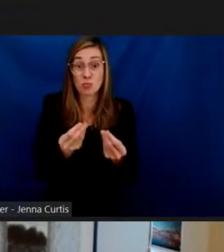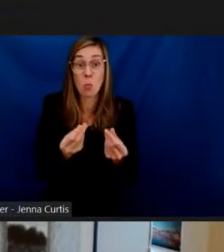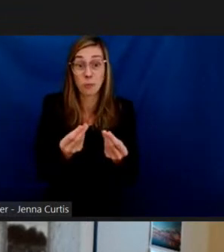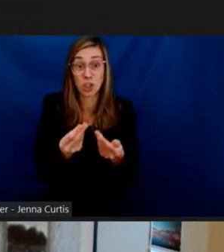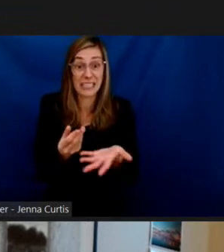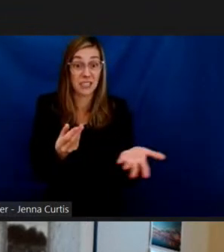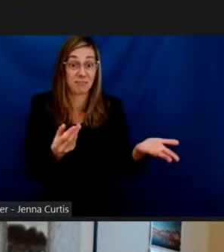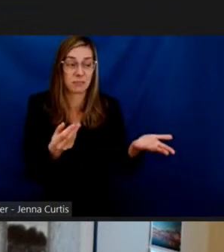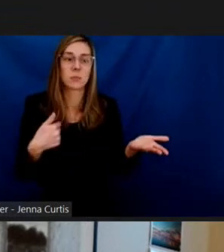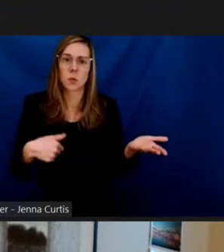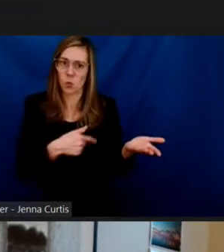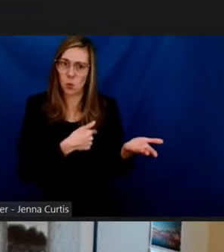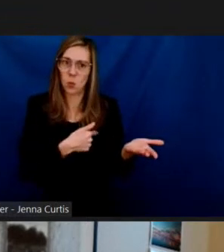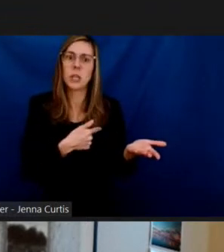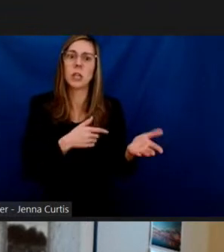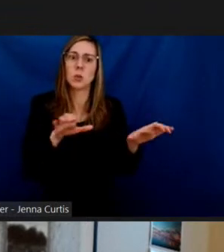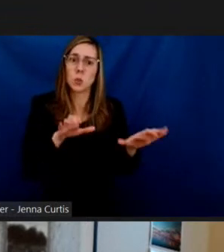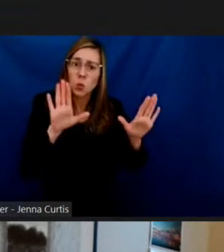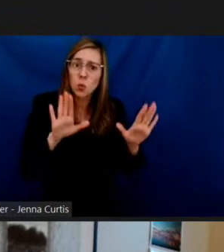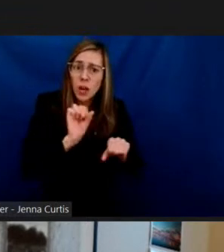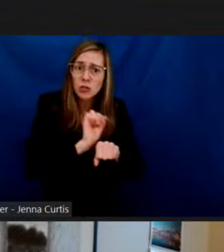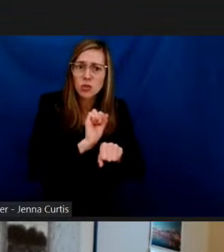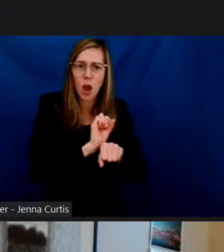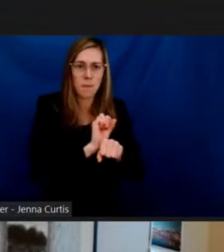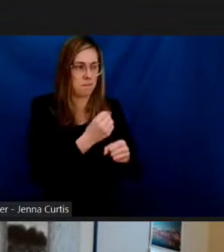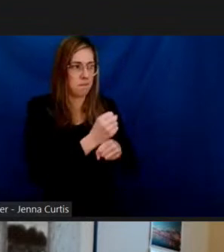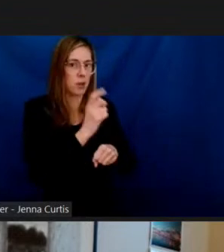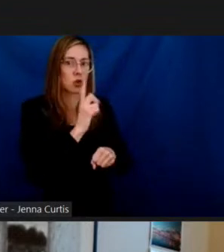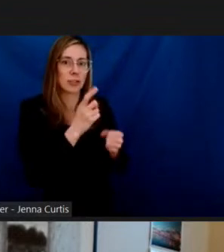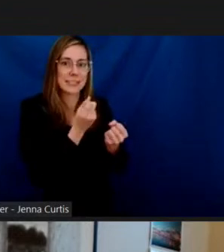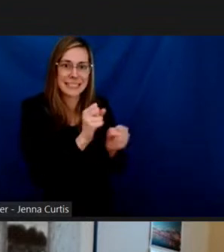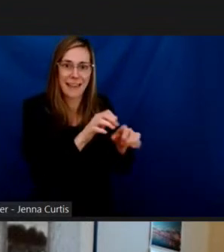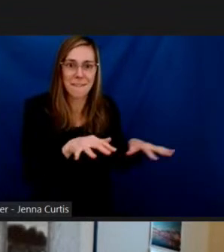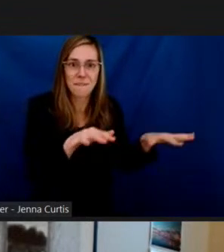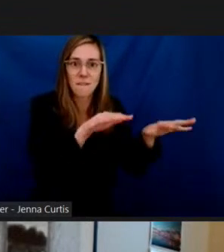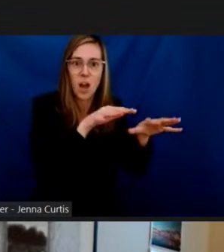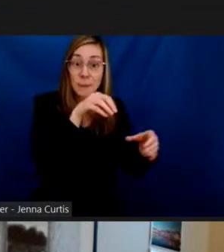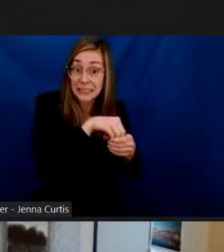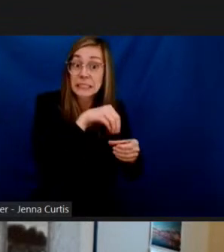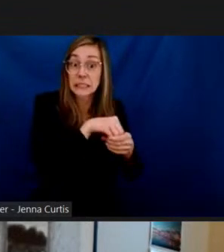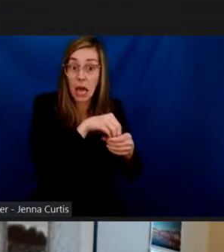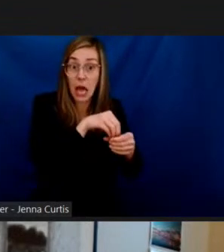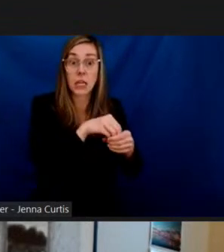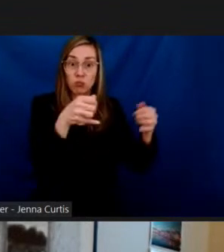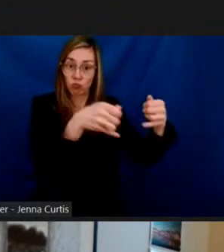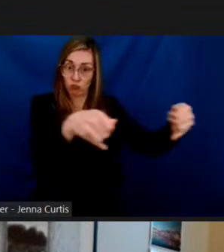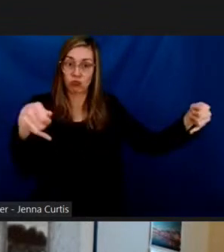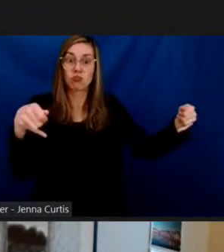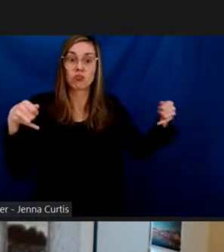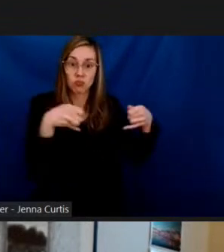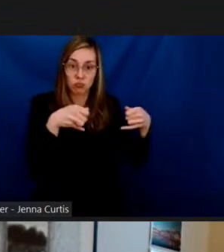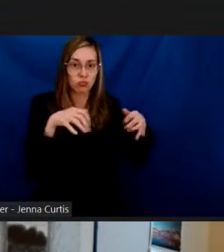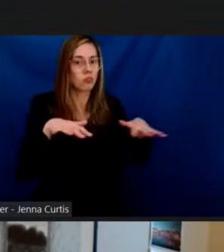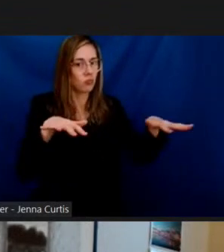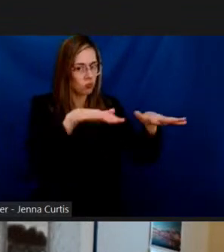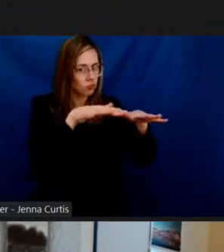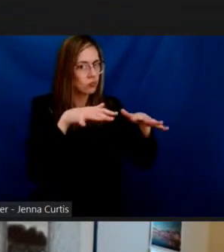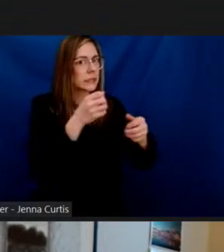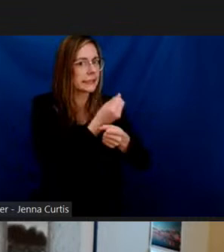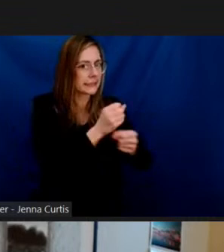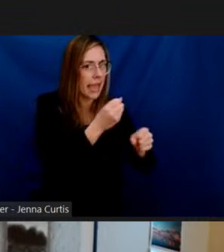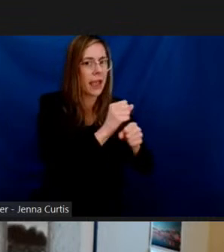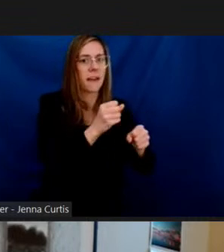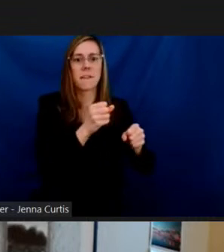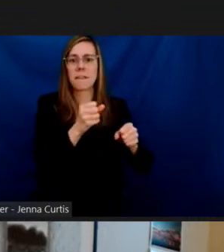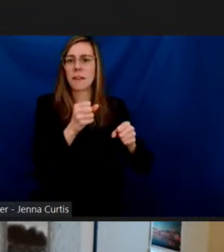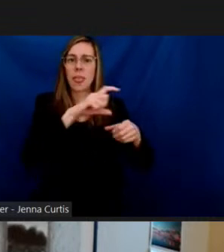safe environments inside the site. We've done really good, as has been documented, at making sure that the perimeter and the